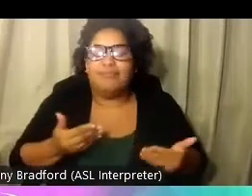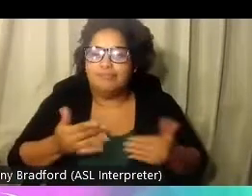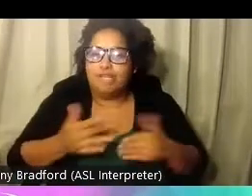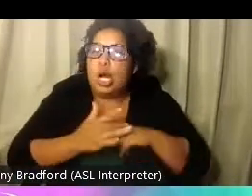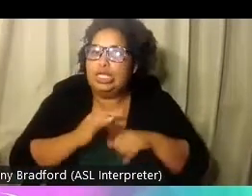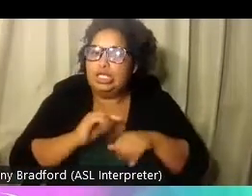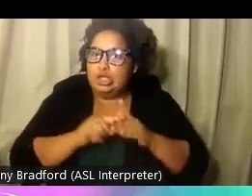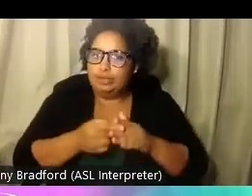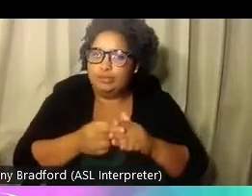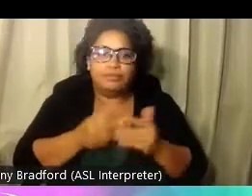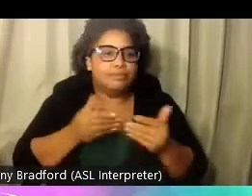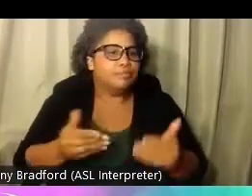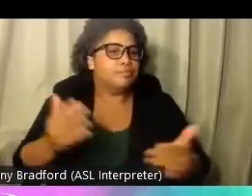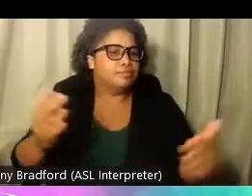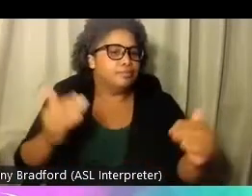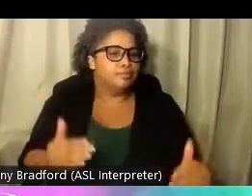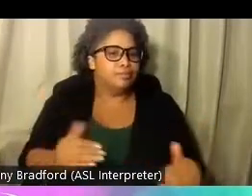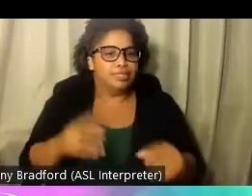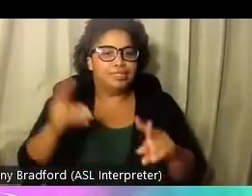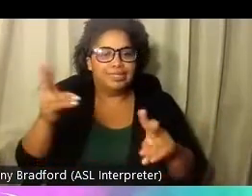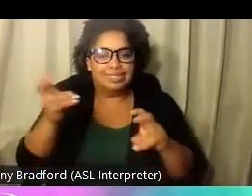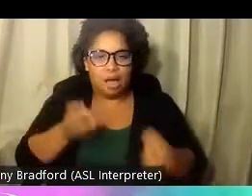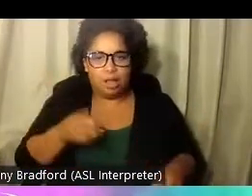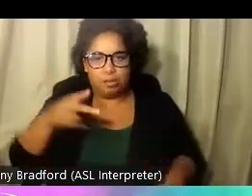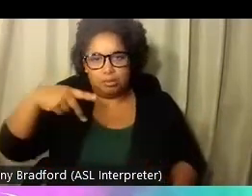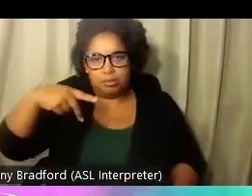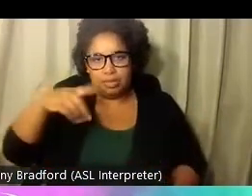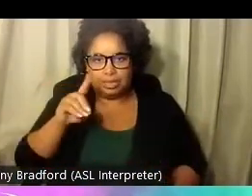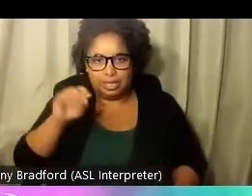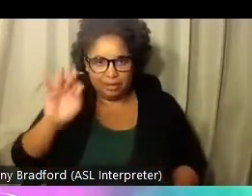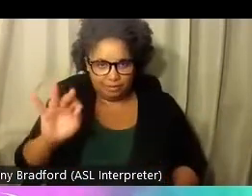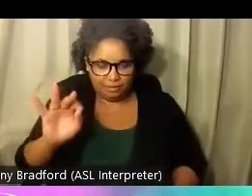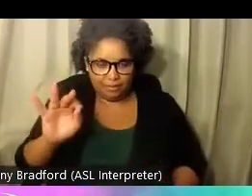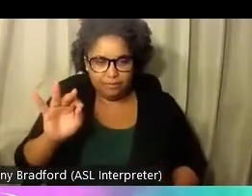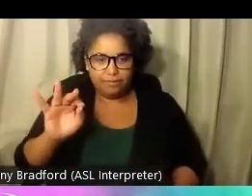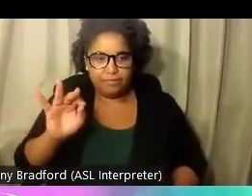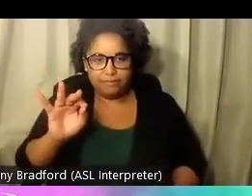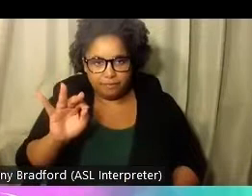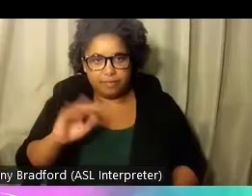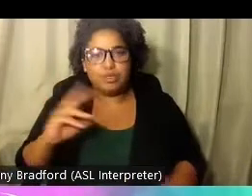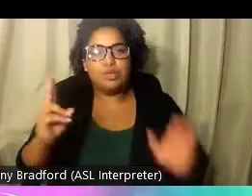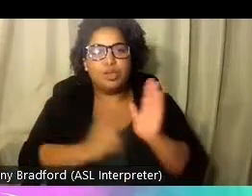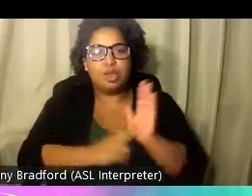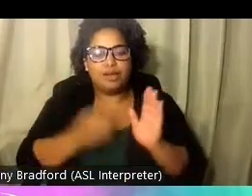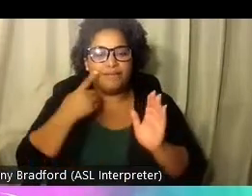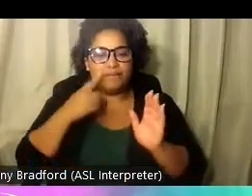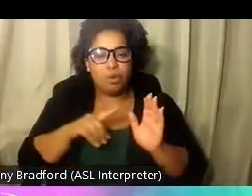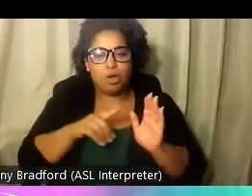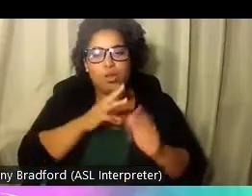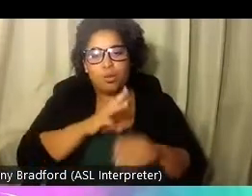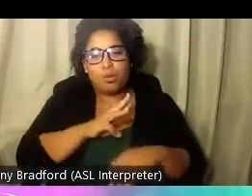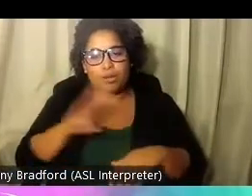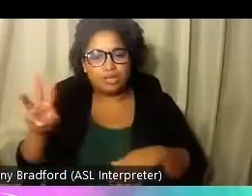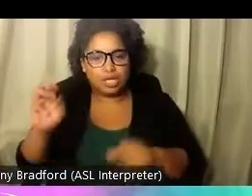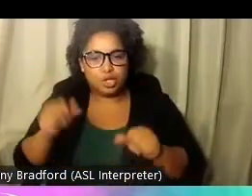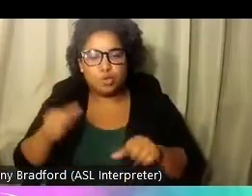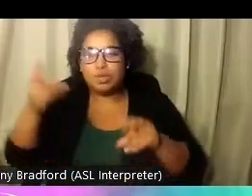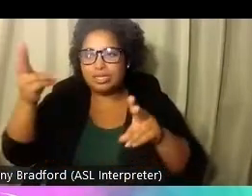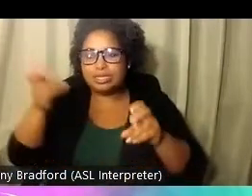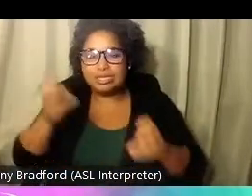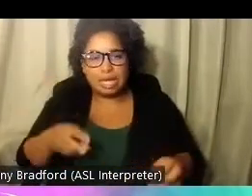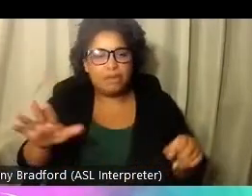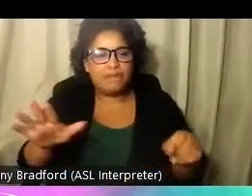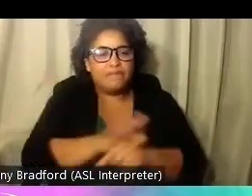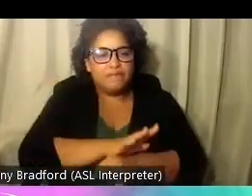My second tip is to download the PDF. When you log into the survey website, you can download a